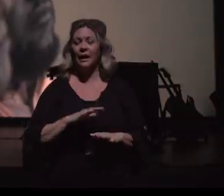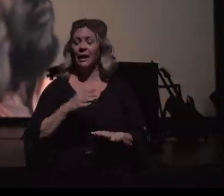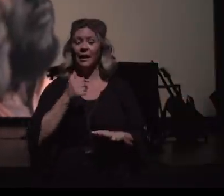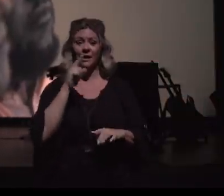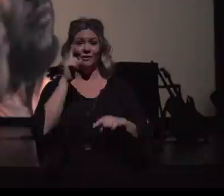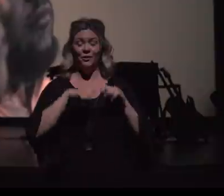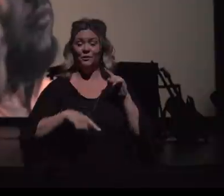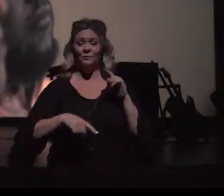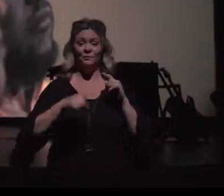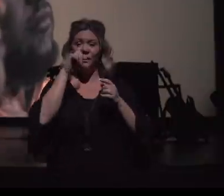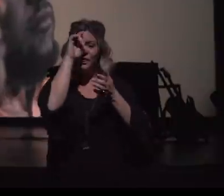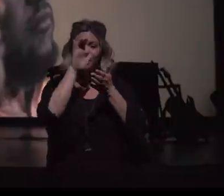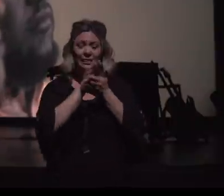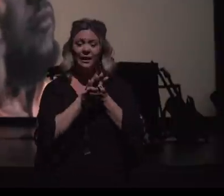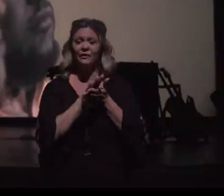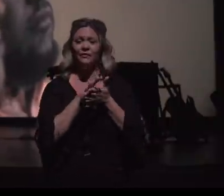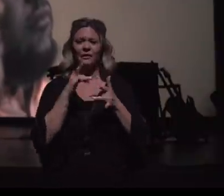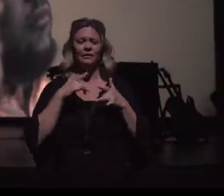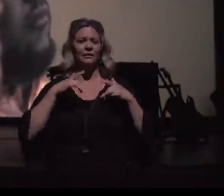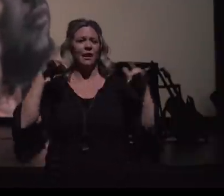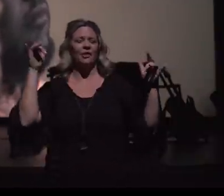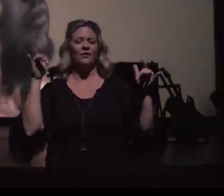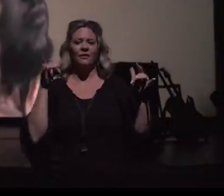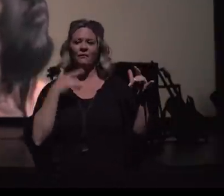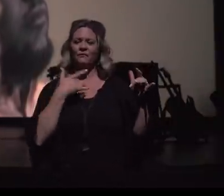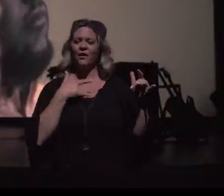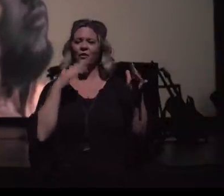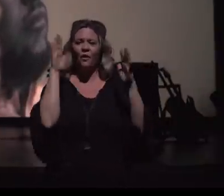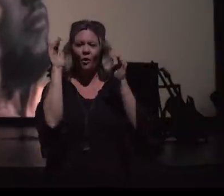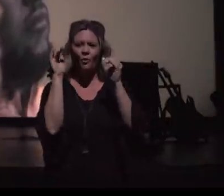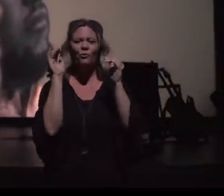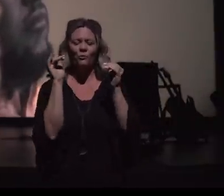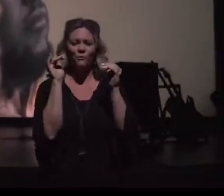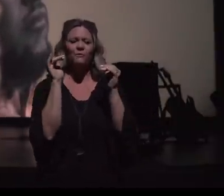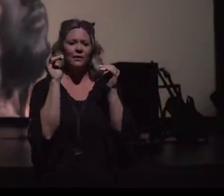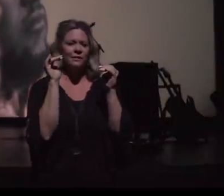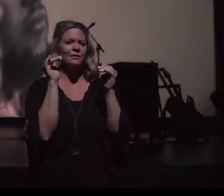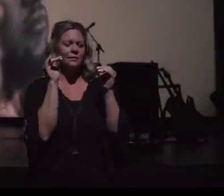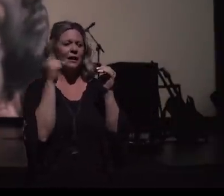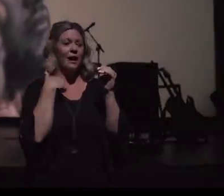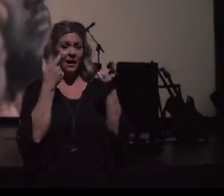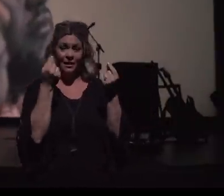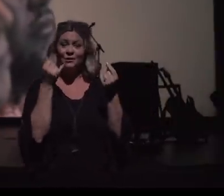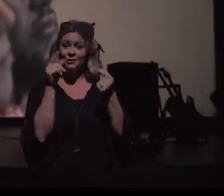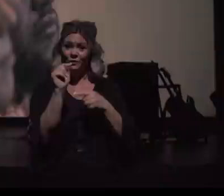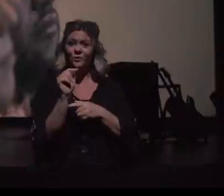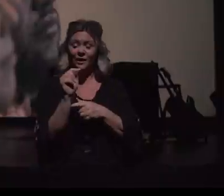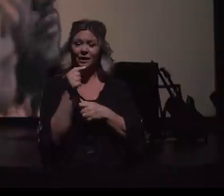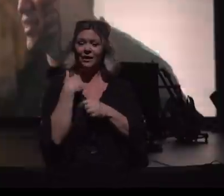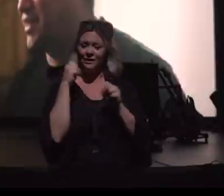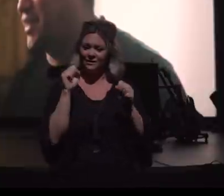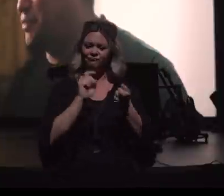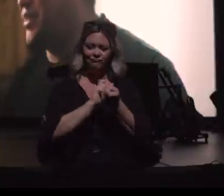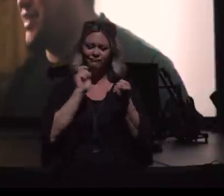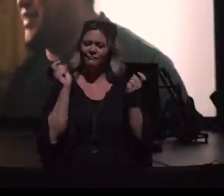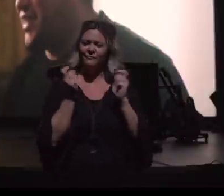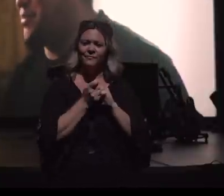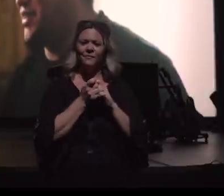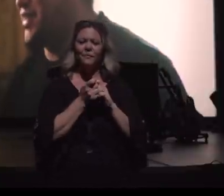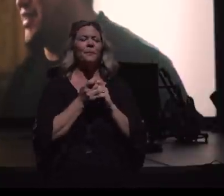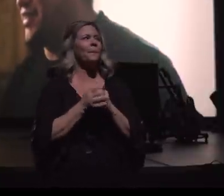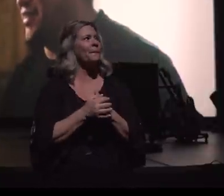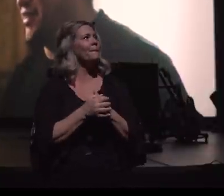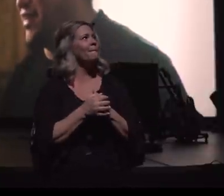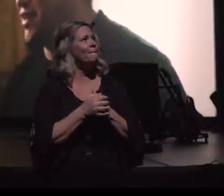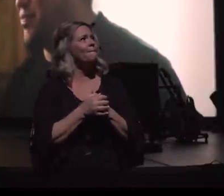couldn't believe it. After that day, like, I felt the sense of hope that I can do this. Like, I don't like saying